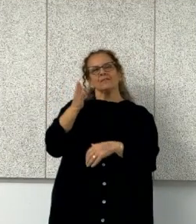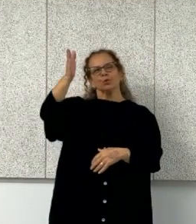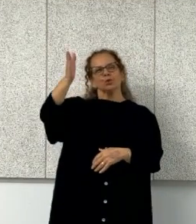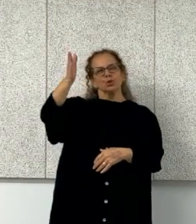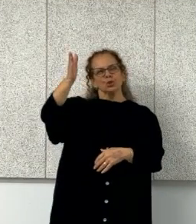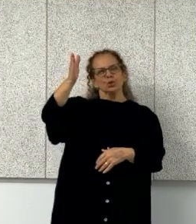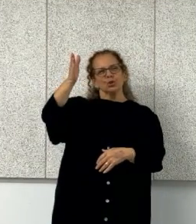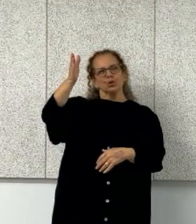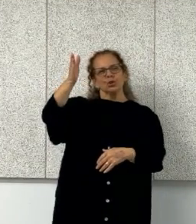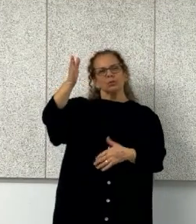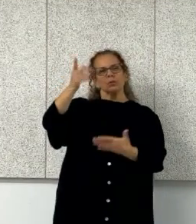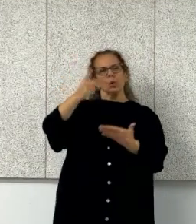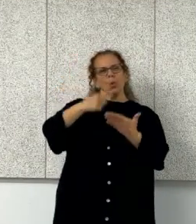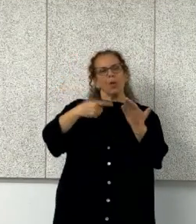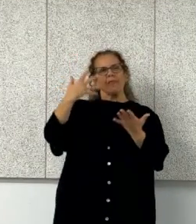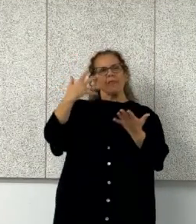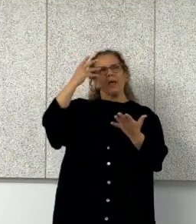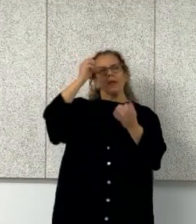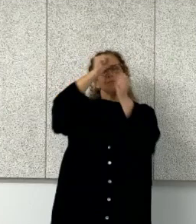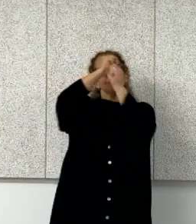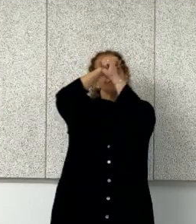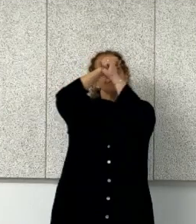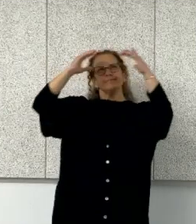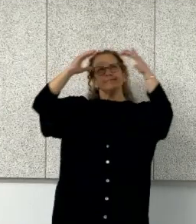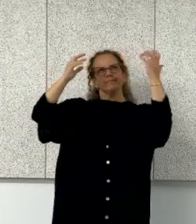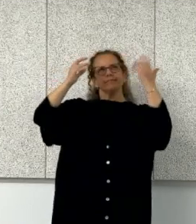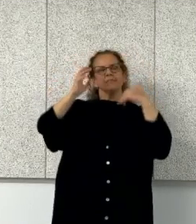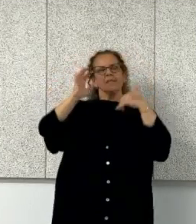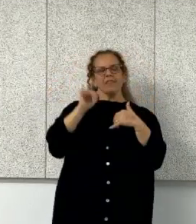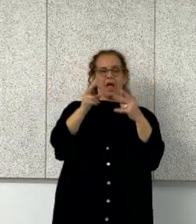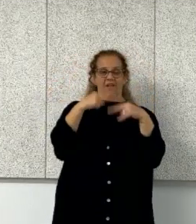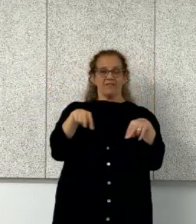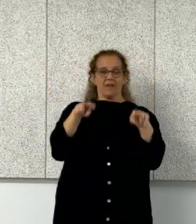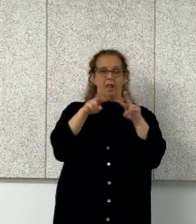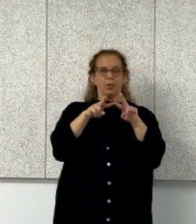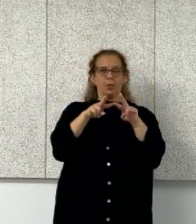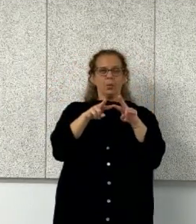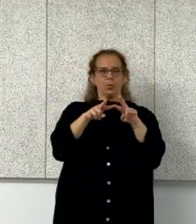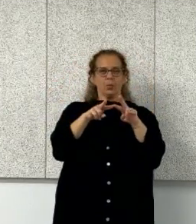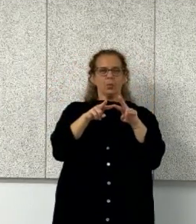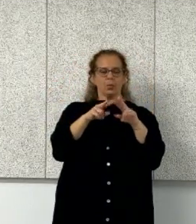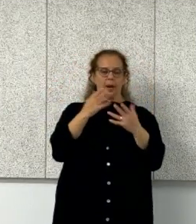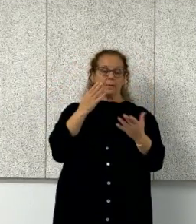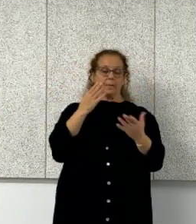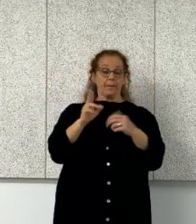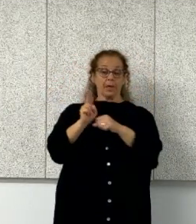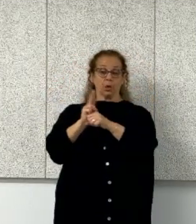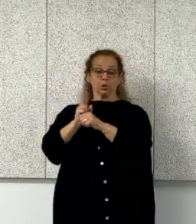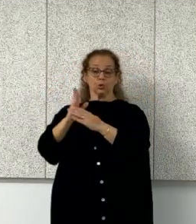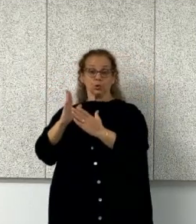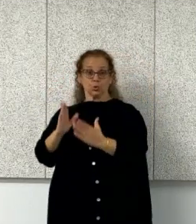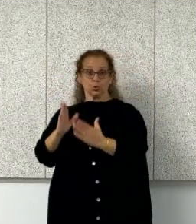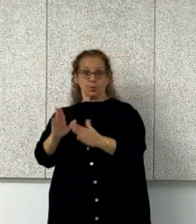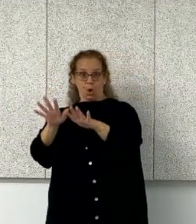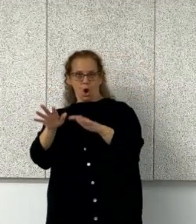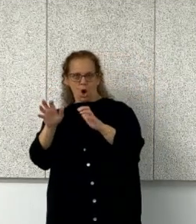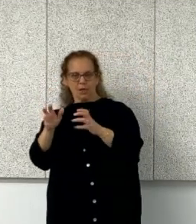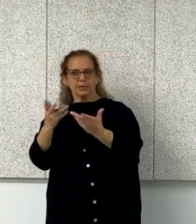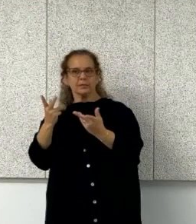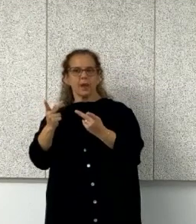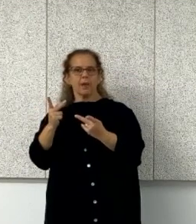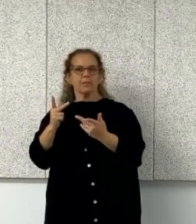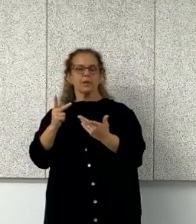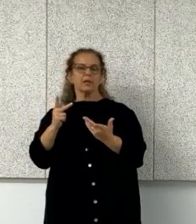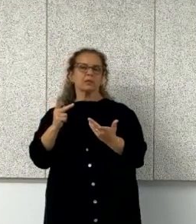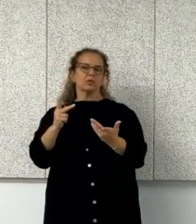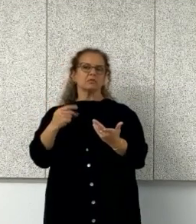really doubling down on their values, and that maybe consumers are more interested in taking a chance to go